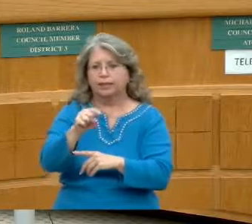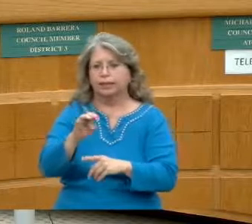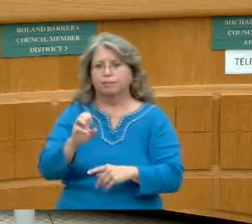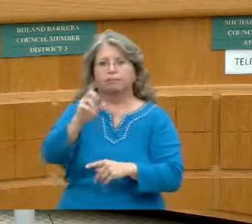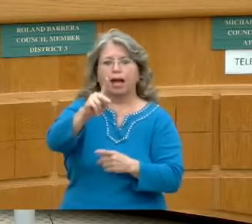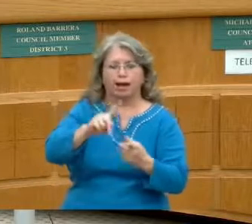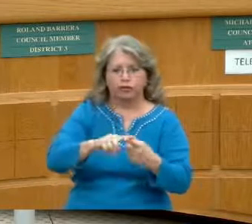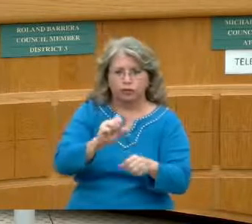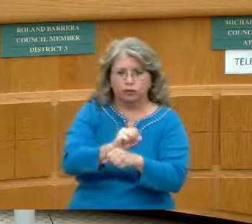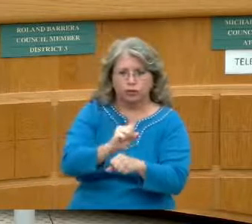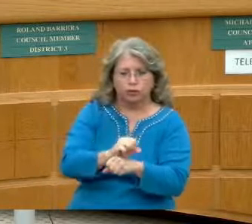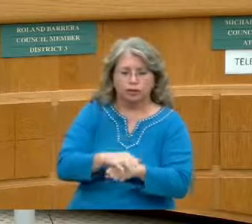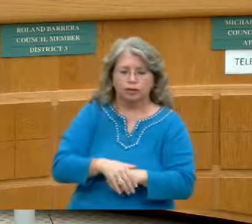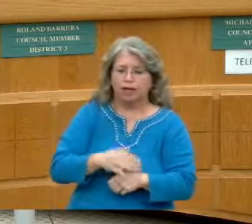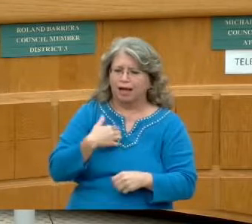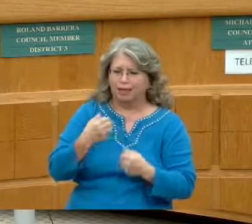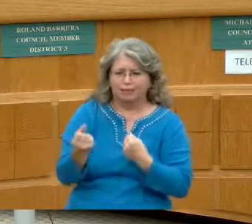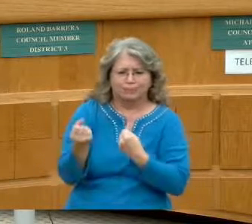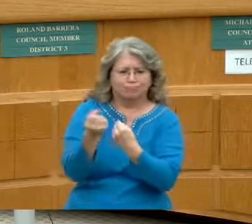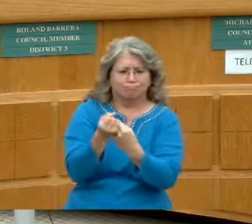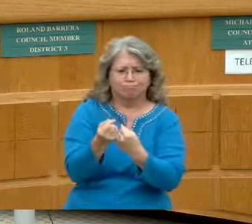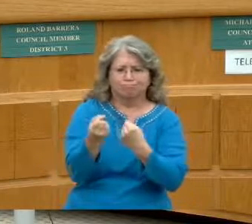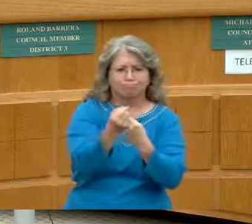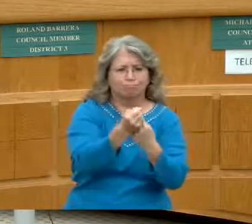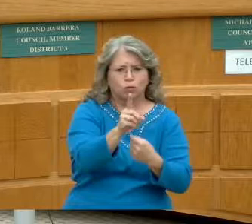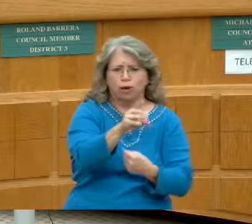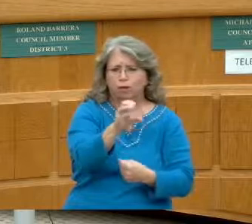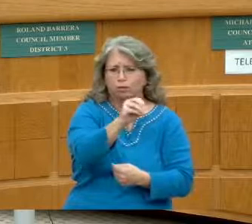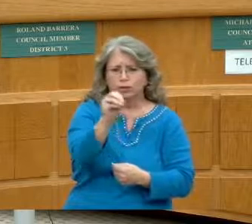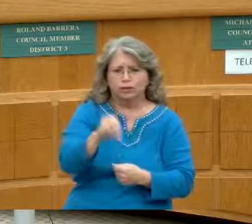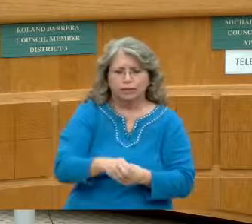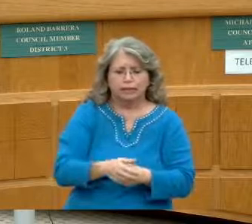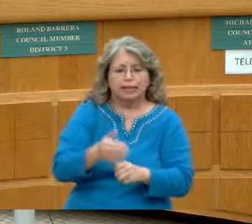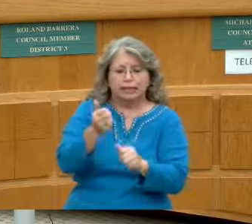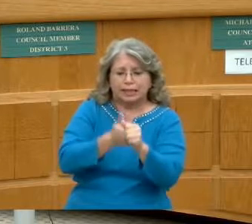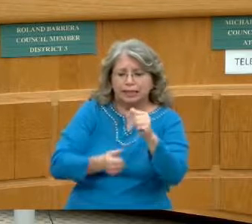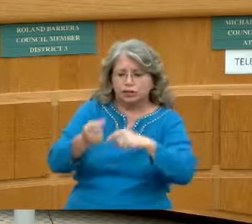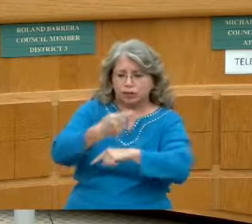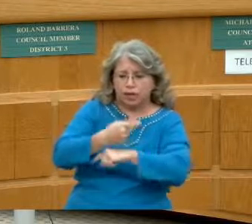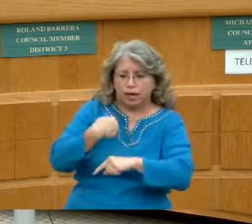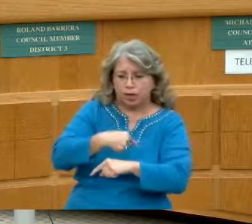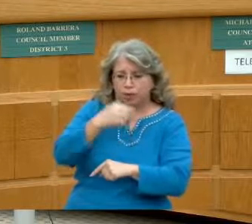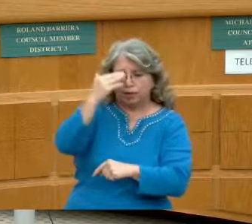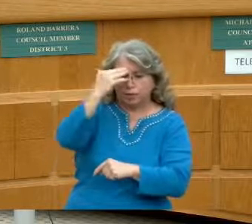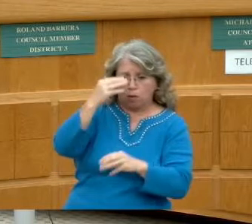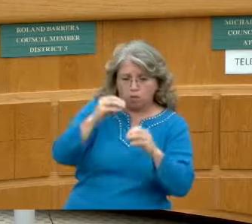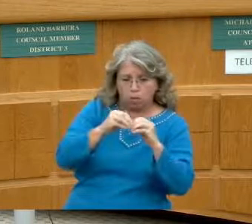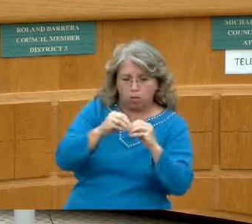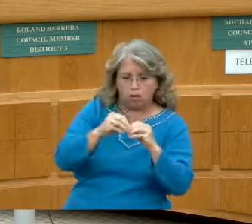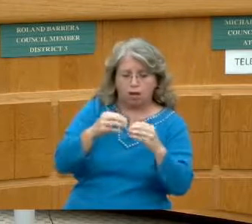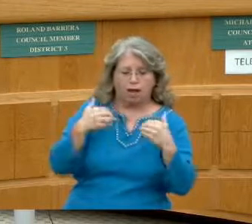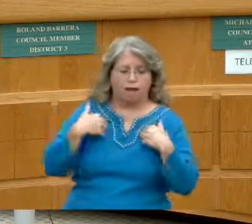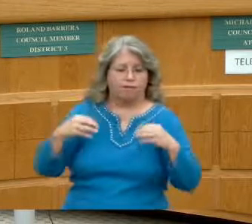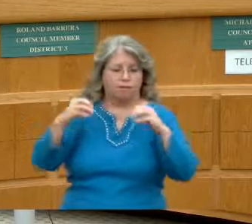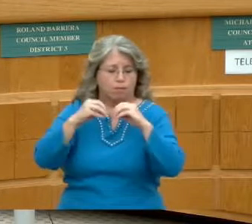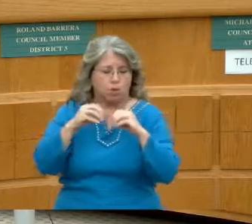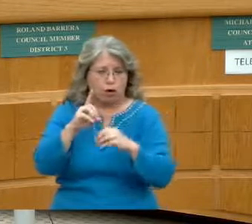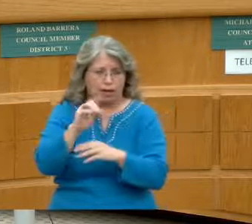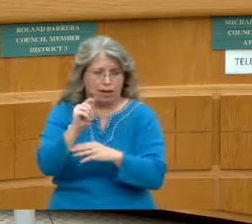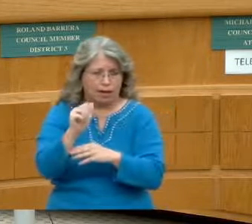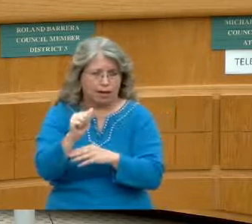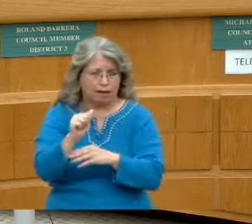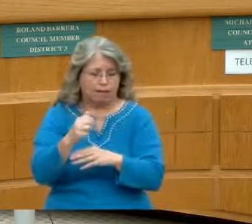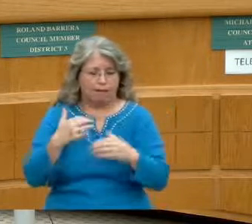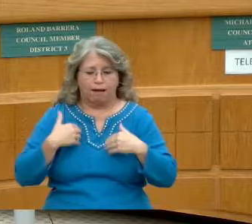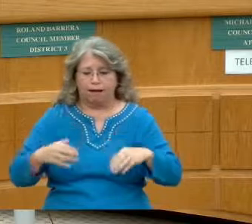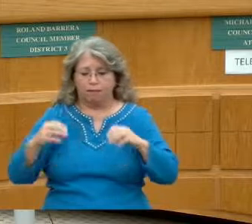behind you 100%, and every day we know more, we have more data, we have more resources, and pretty